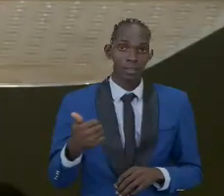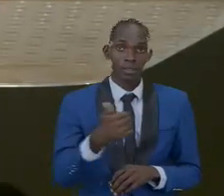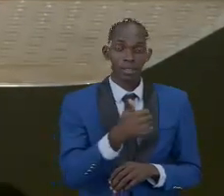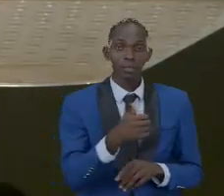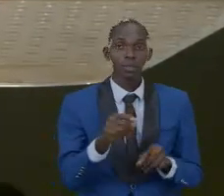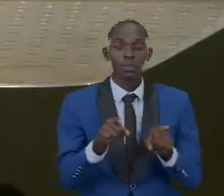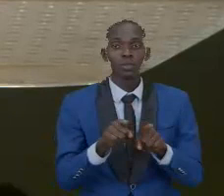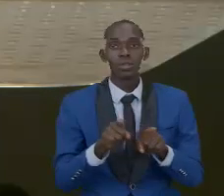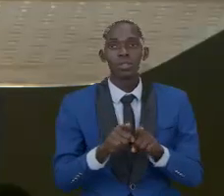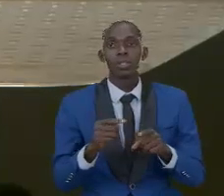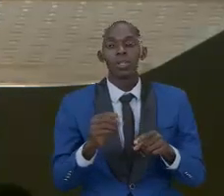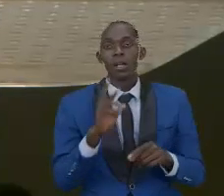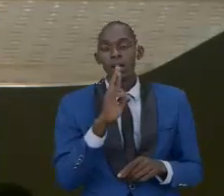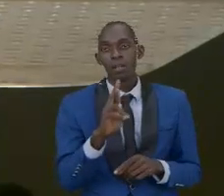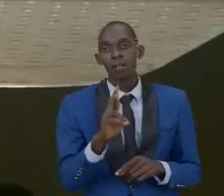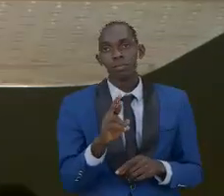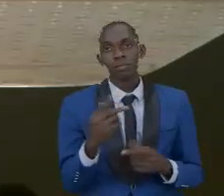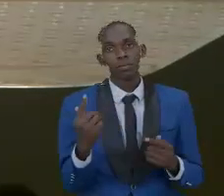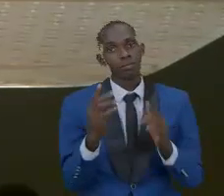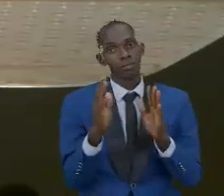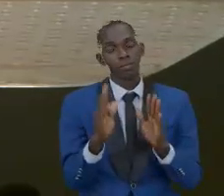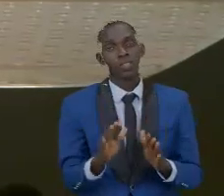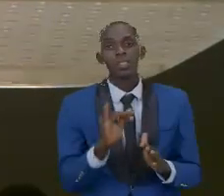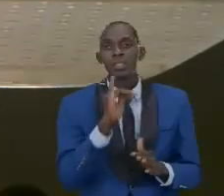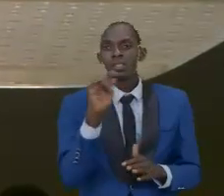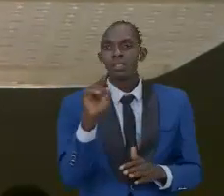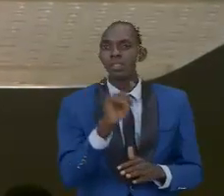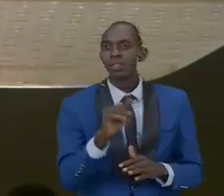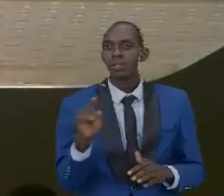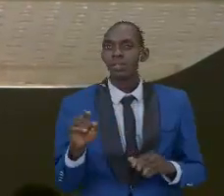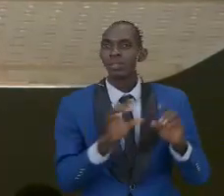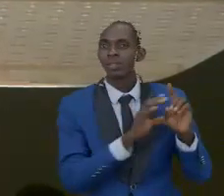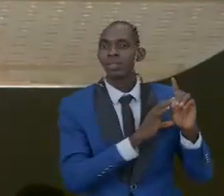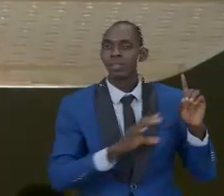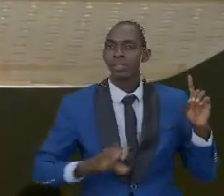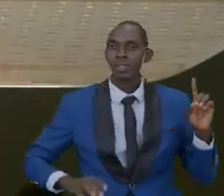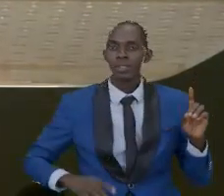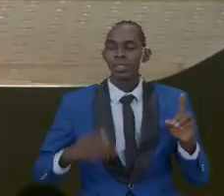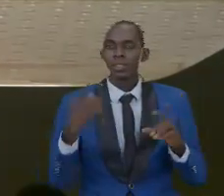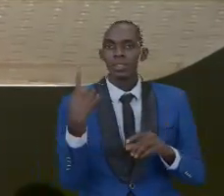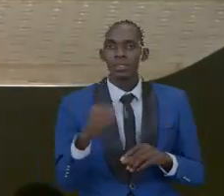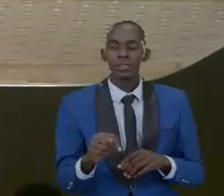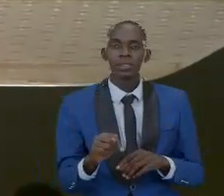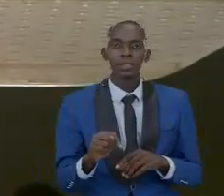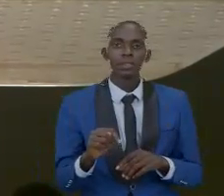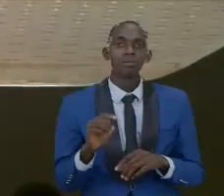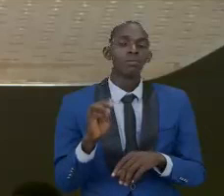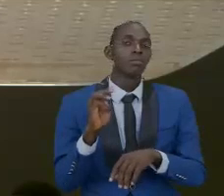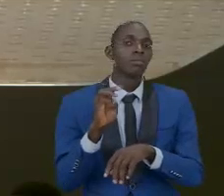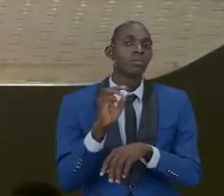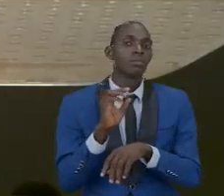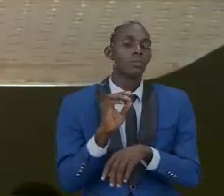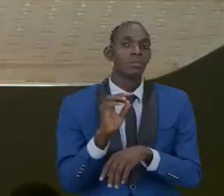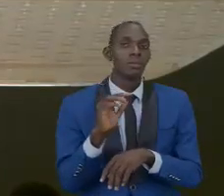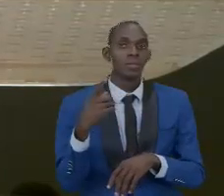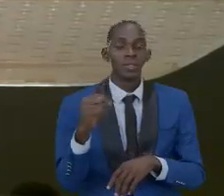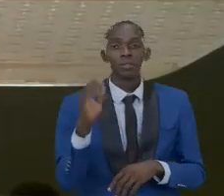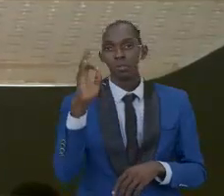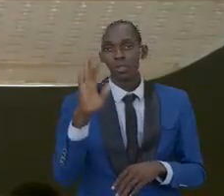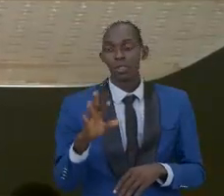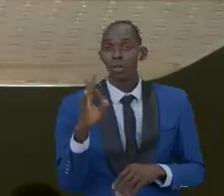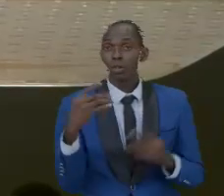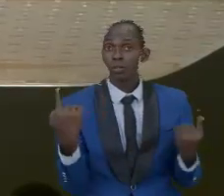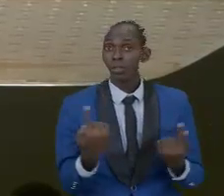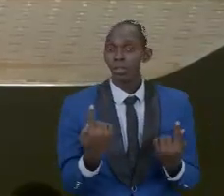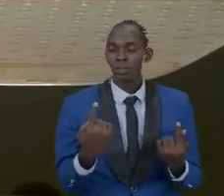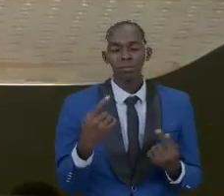have found Sinners is there for Christ the minister of sin God forbid